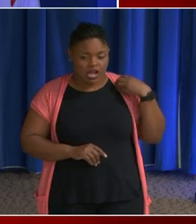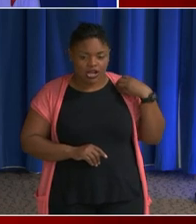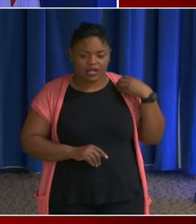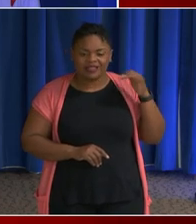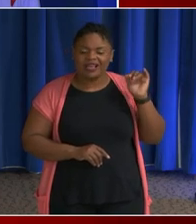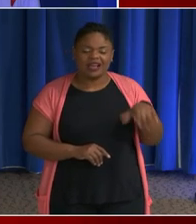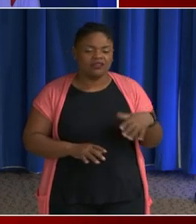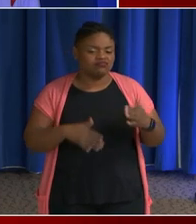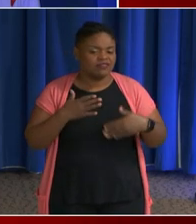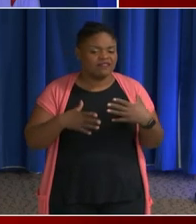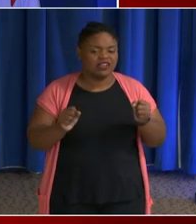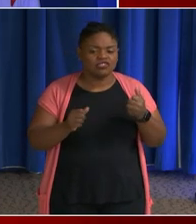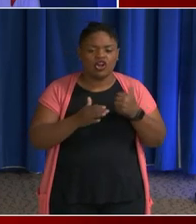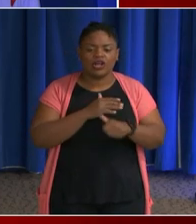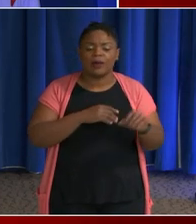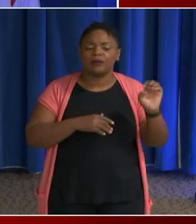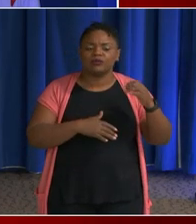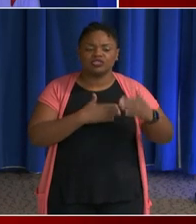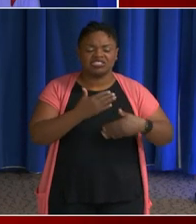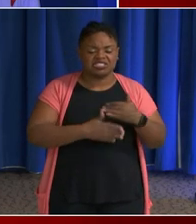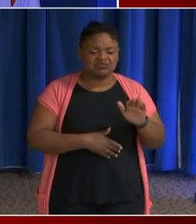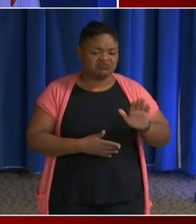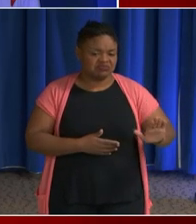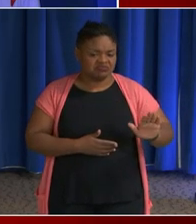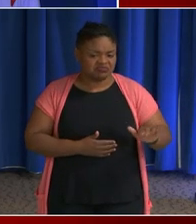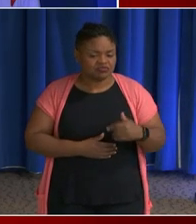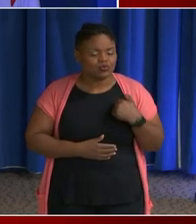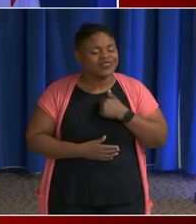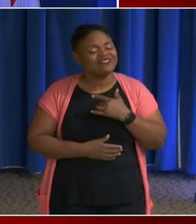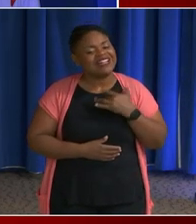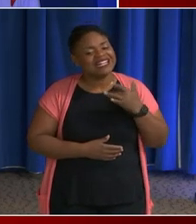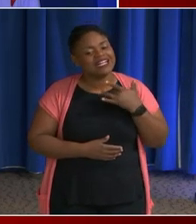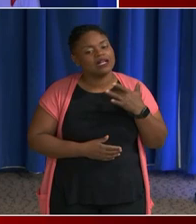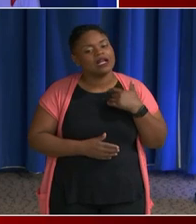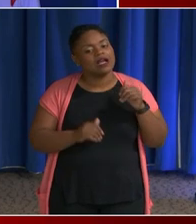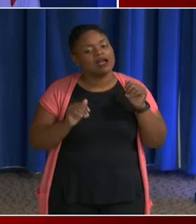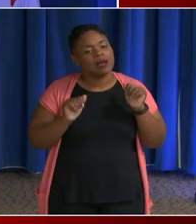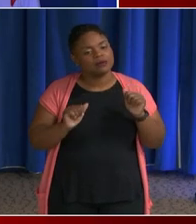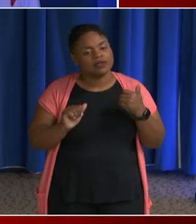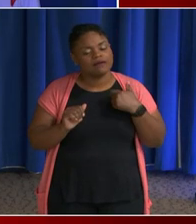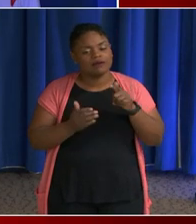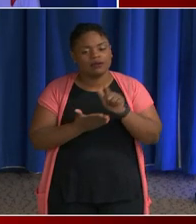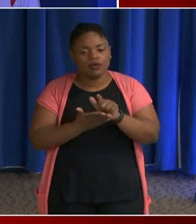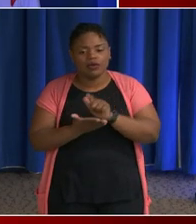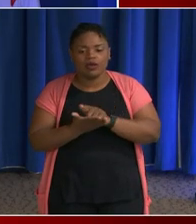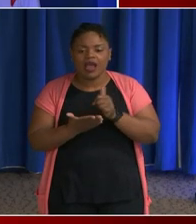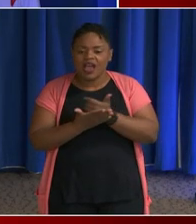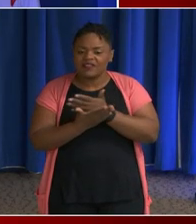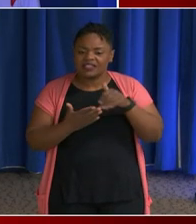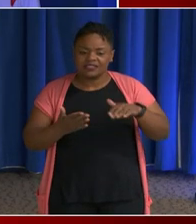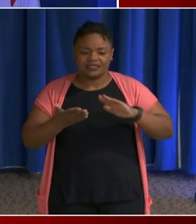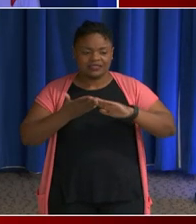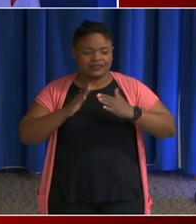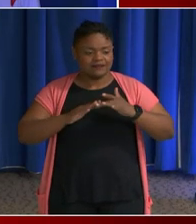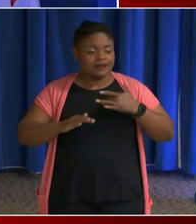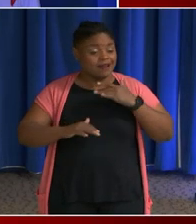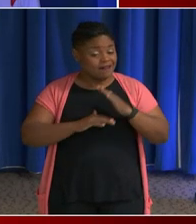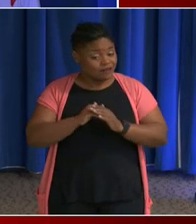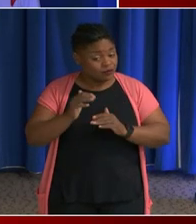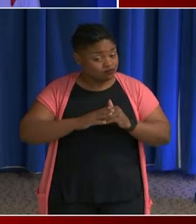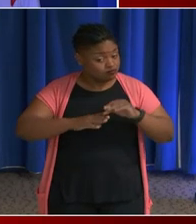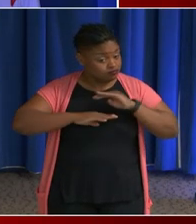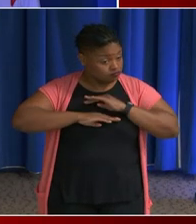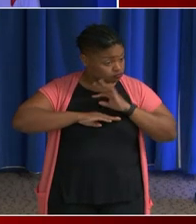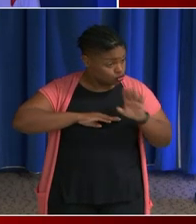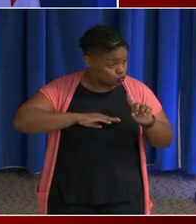an emergency procedure, that we can get legislation that everybody in the city is comfortable with. Does that answer your question?